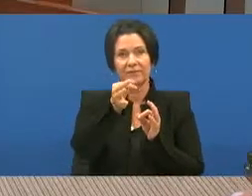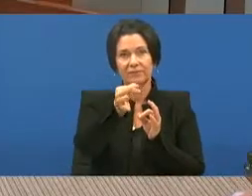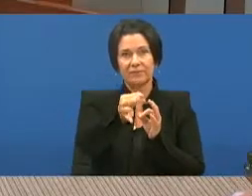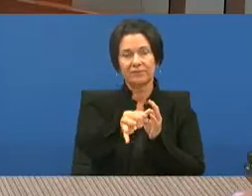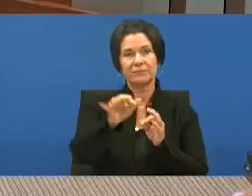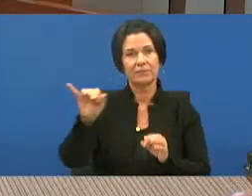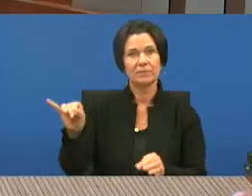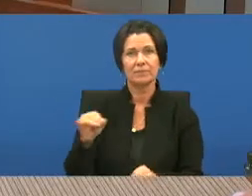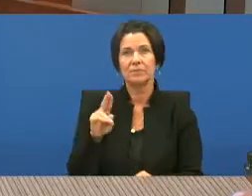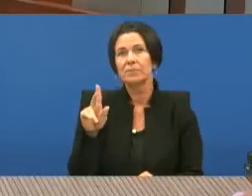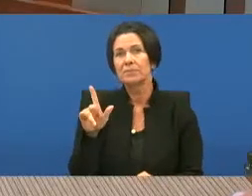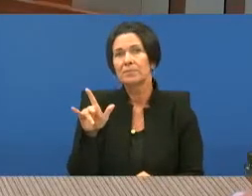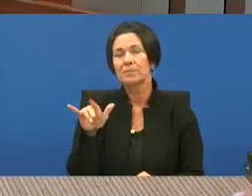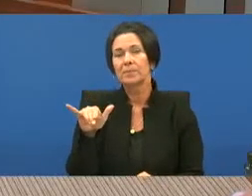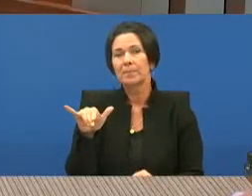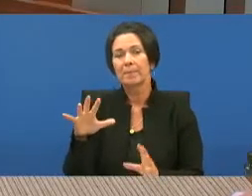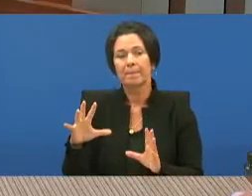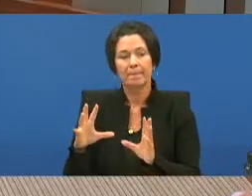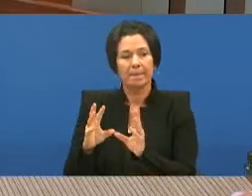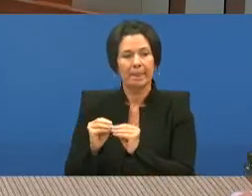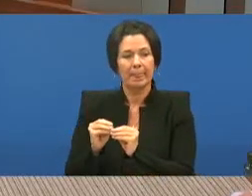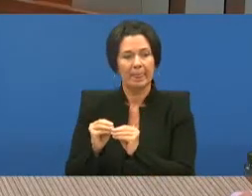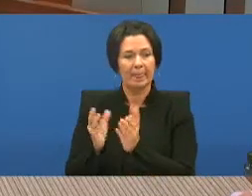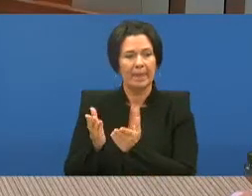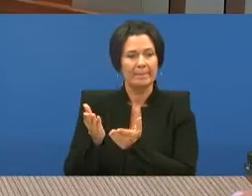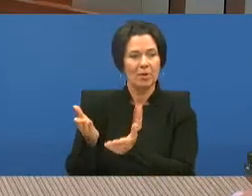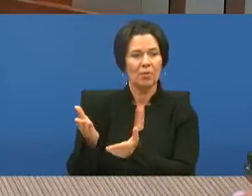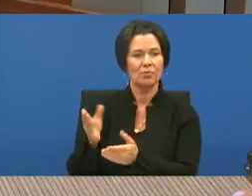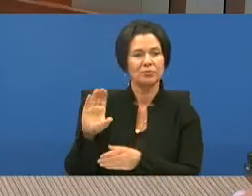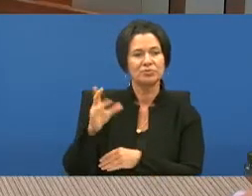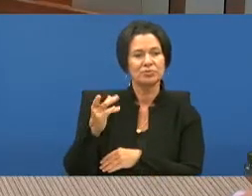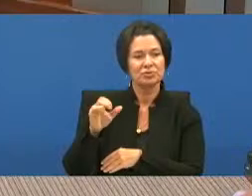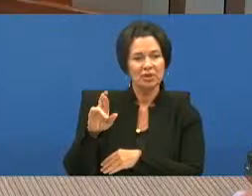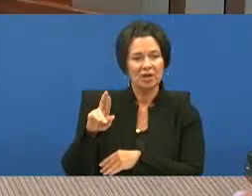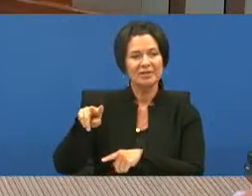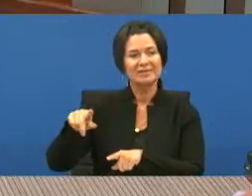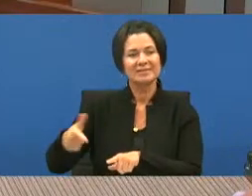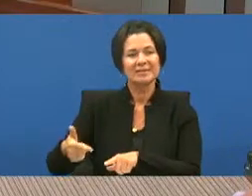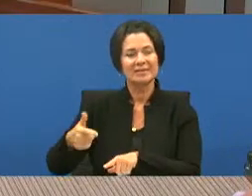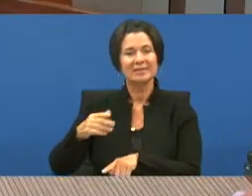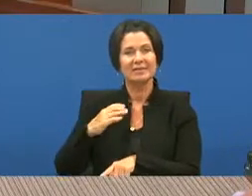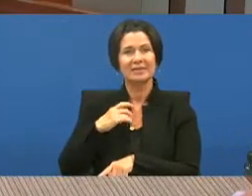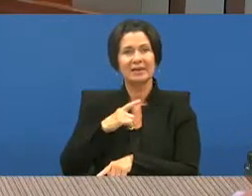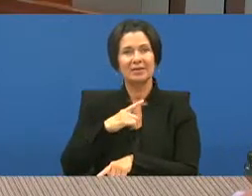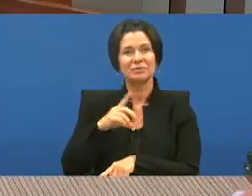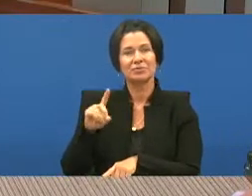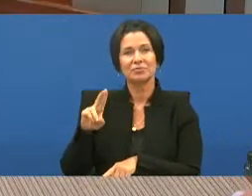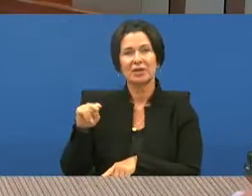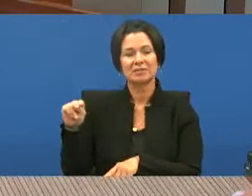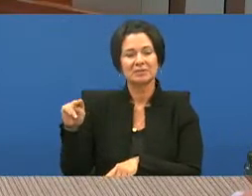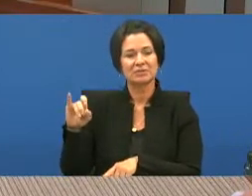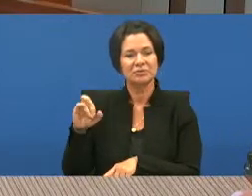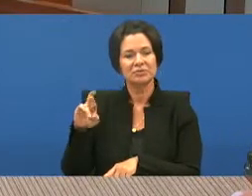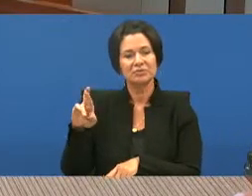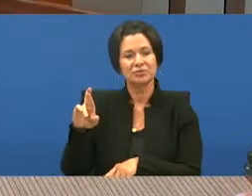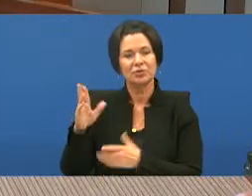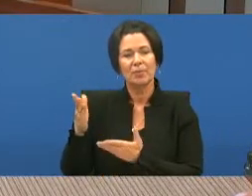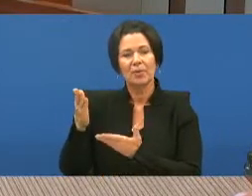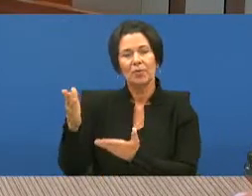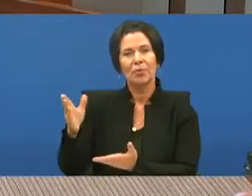July meeting. Motion by the chair to do so, second by Councilman Dunn Jr. Any opposed? Motion